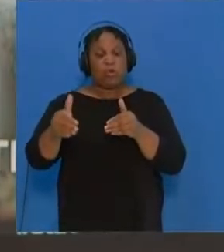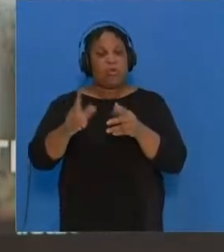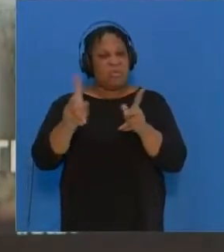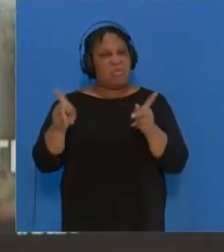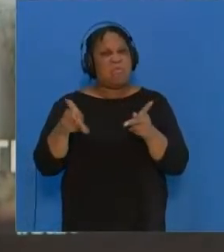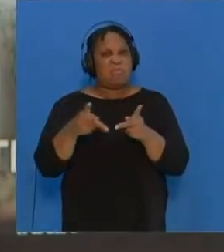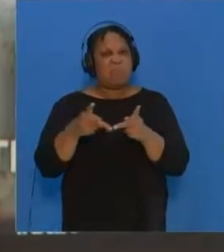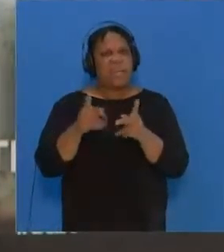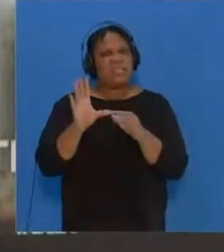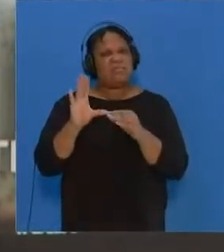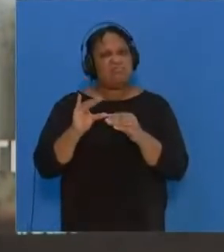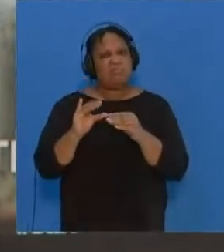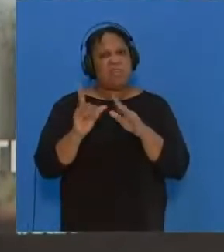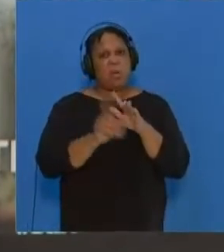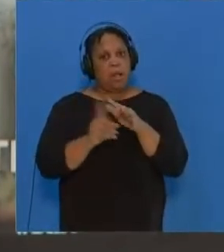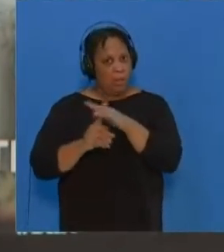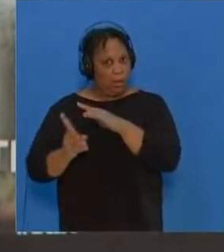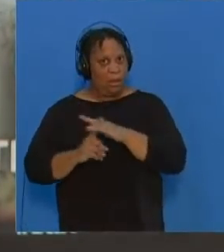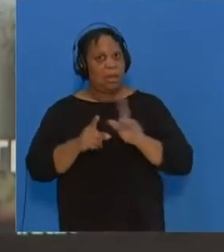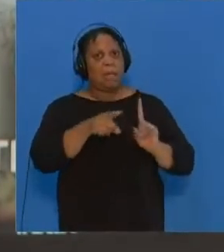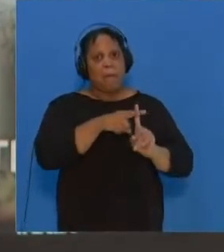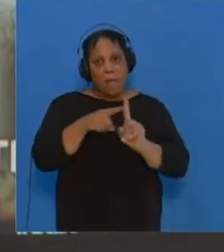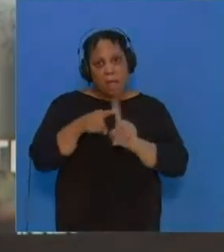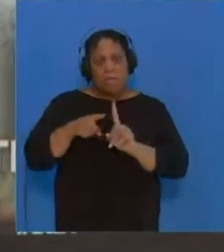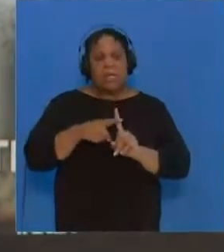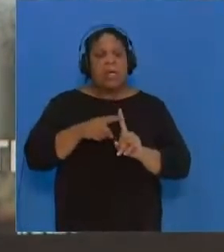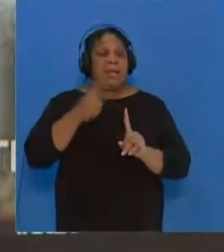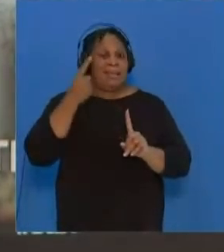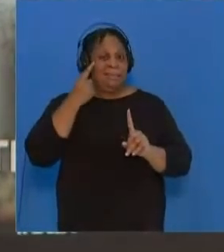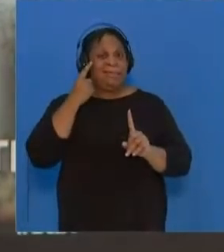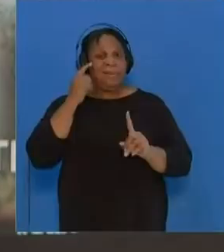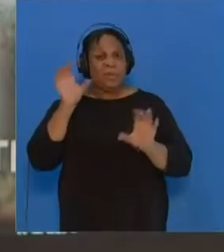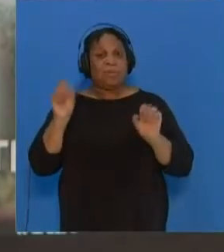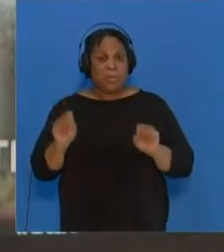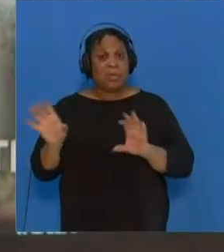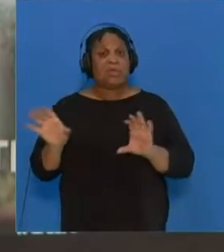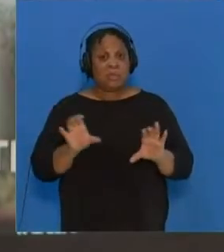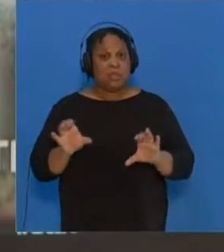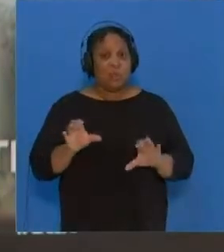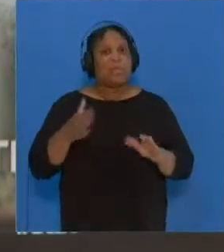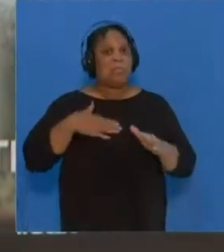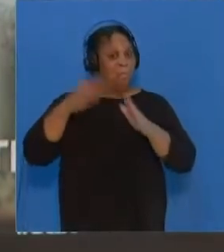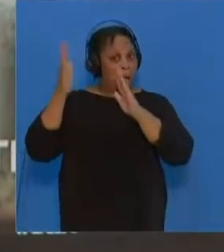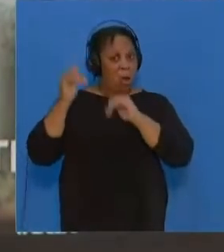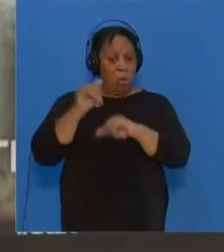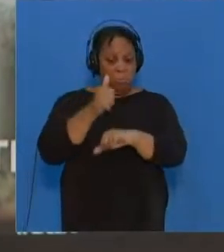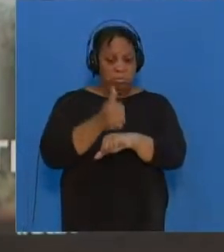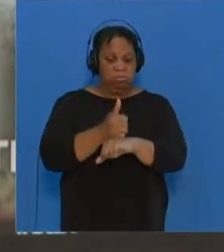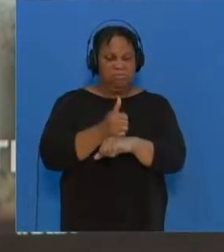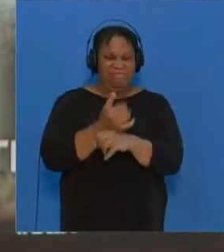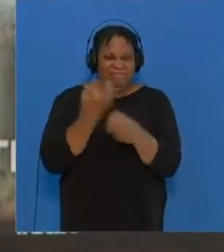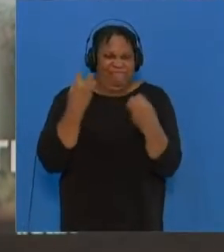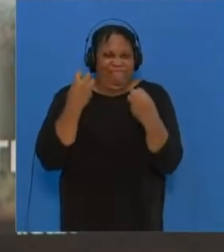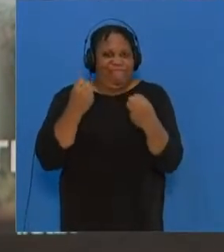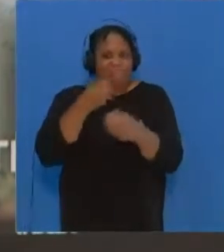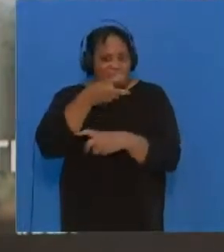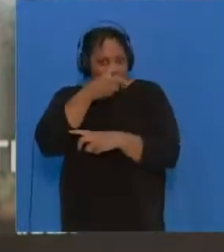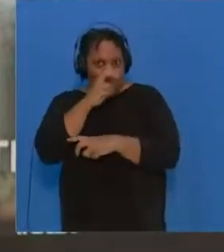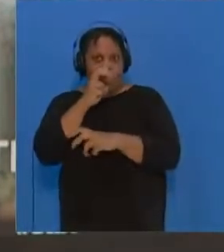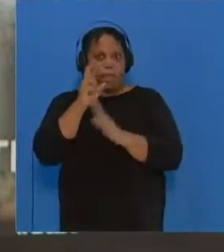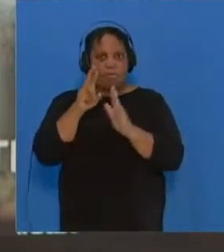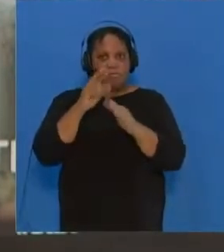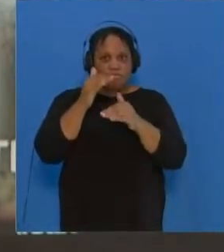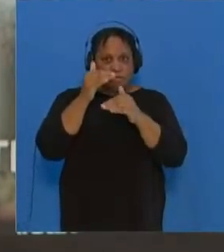have minimal active cases. I think that we can do that, and that is my hope, and that's the reason why we put in place these strong restrictions.